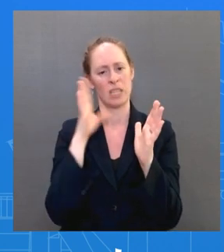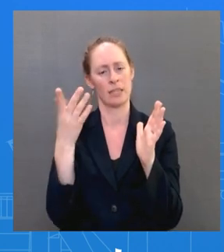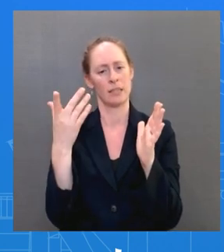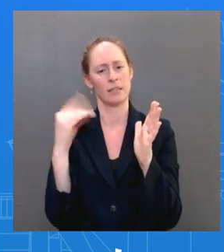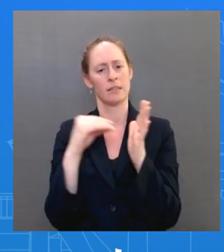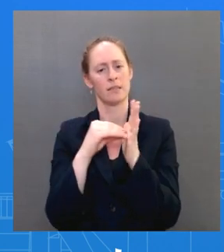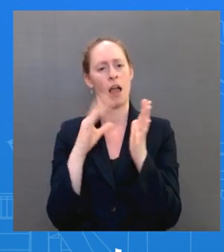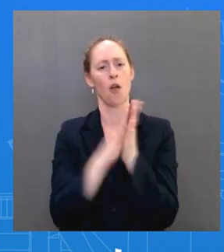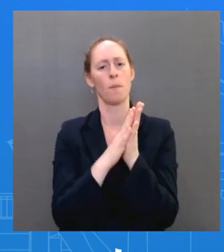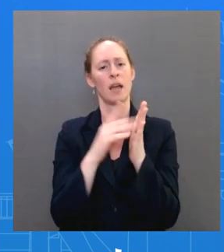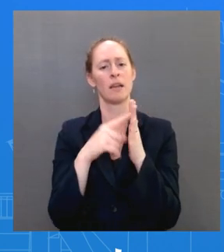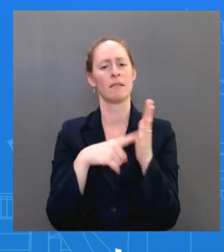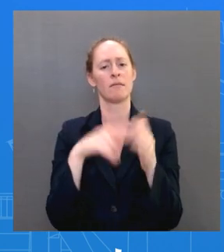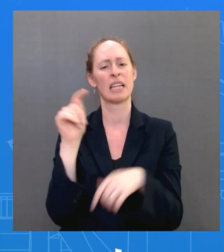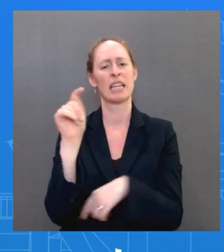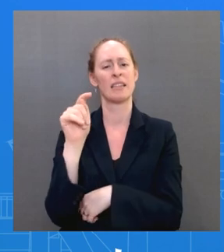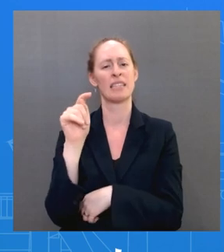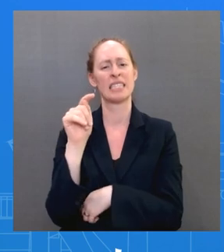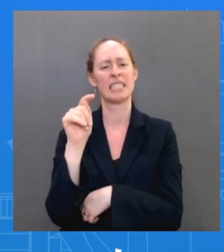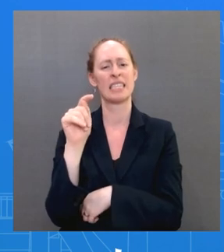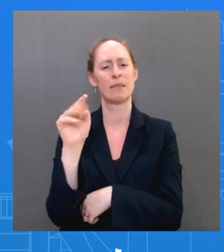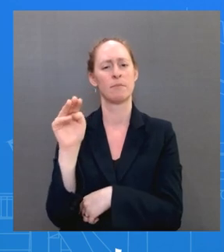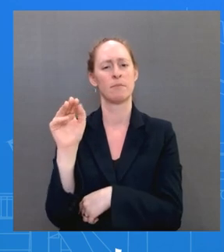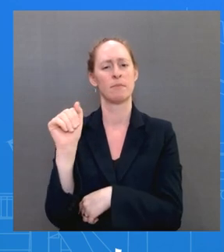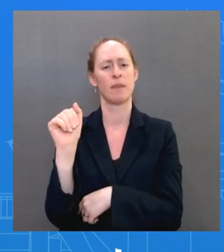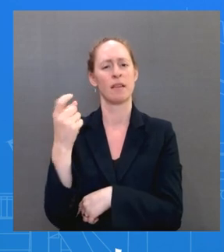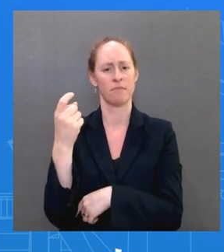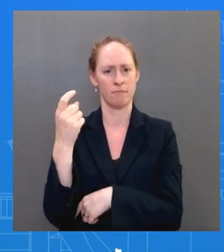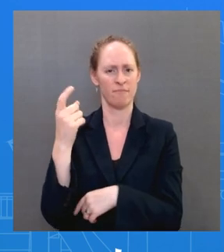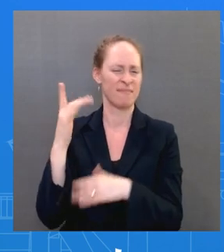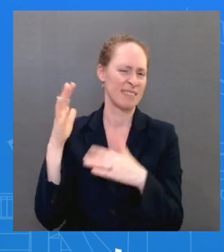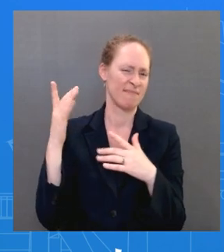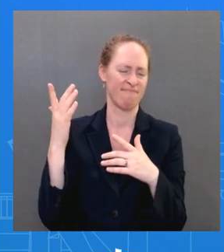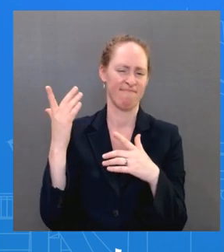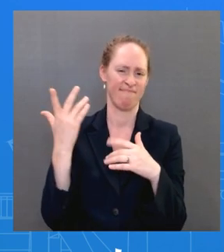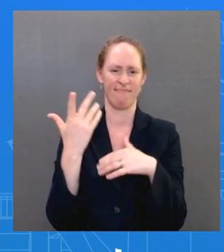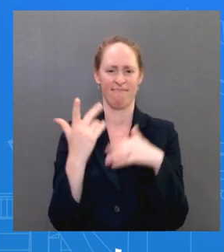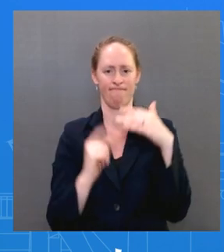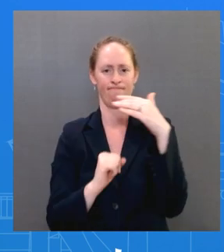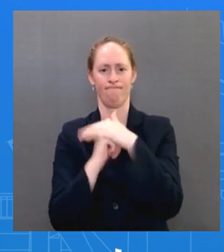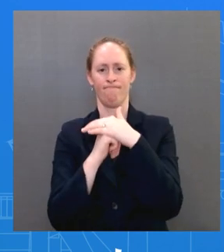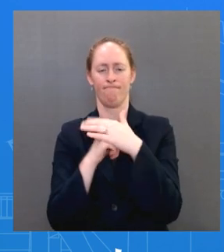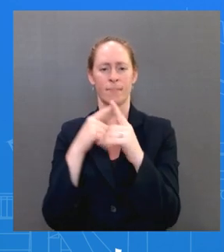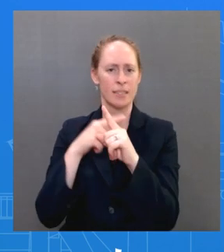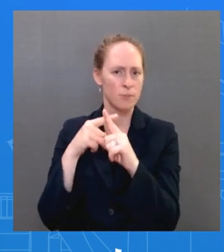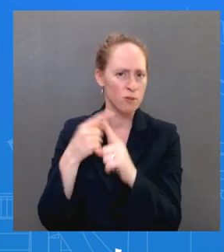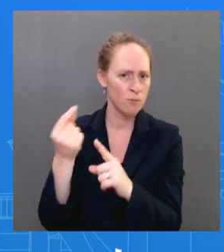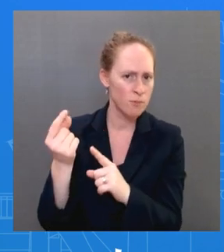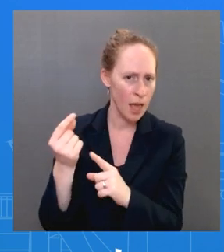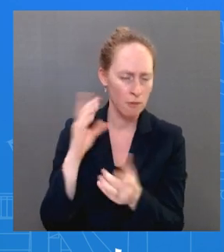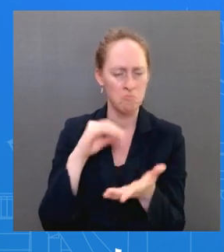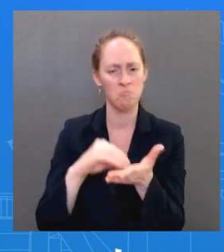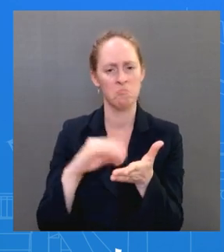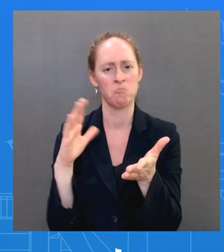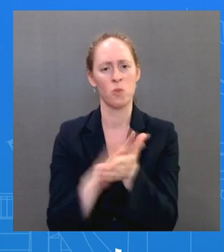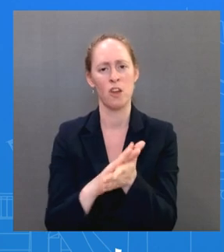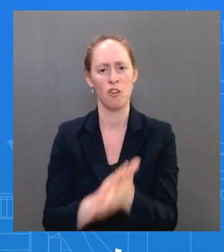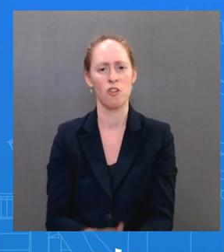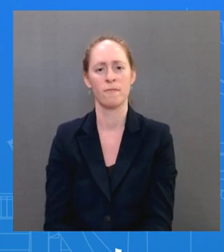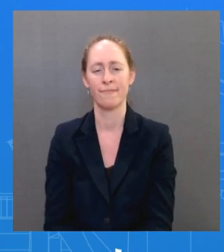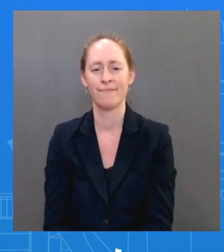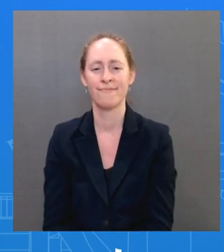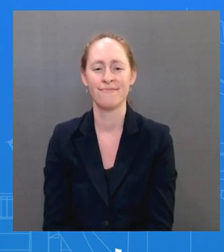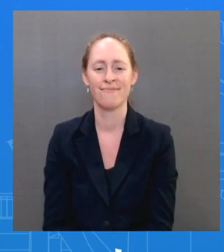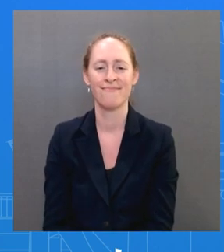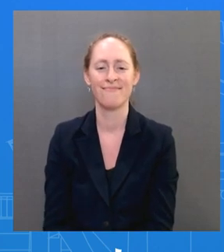Dr. O'Connor was doing in that moment. He was reporting the highest temperature that the president has had, which turns out to be in the normal range. So his highest temperature in